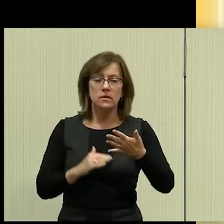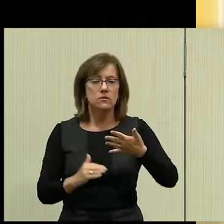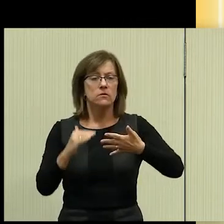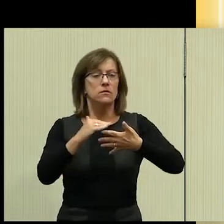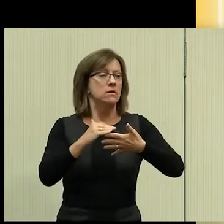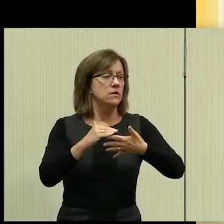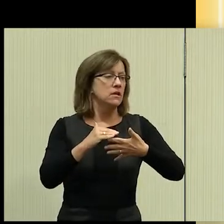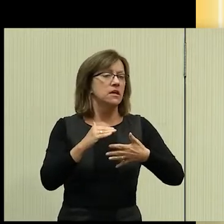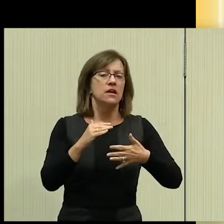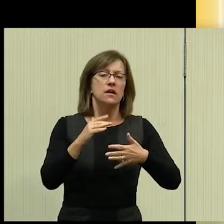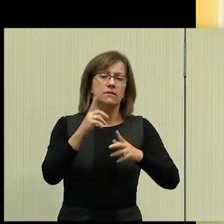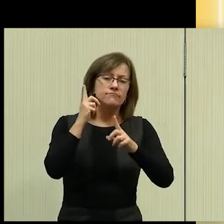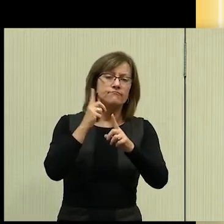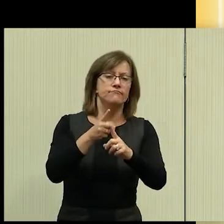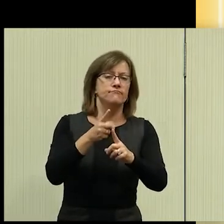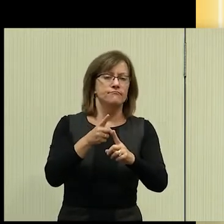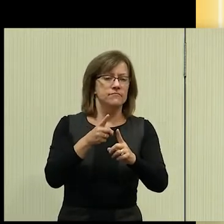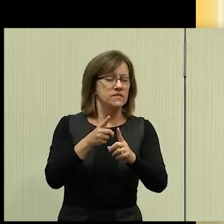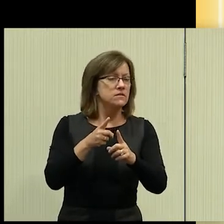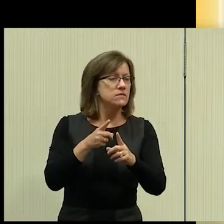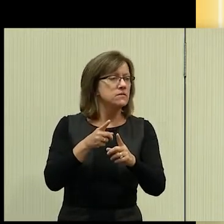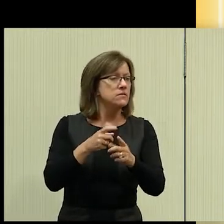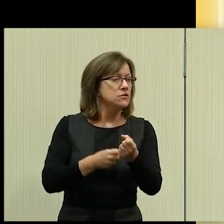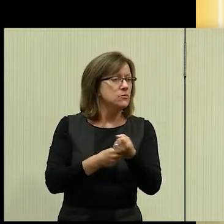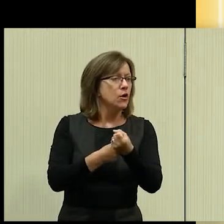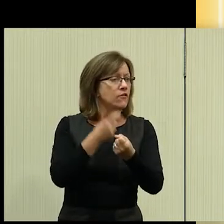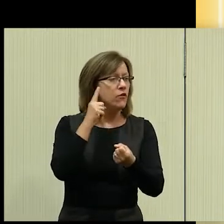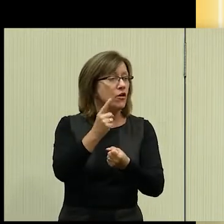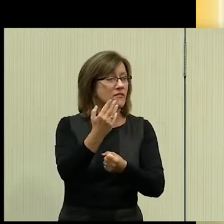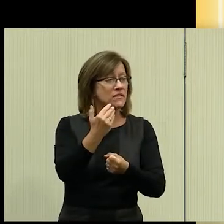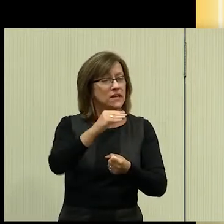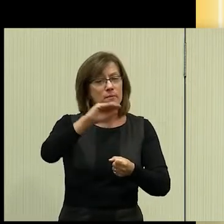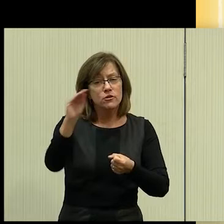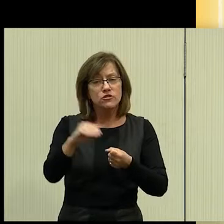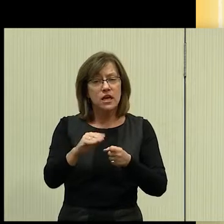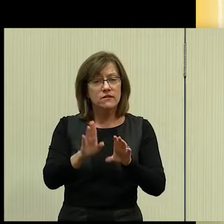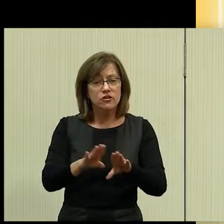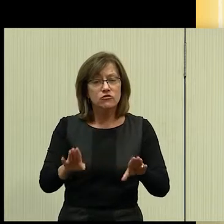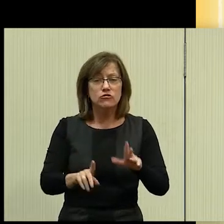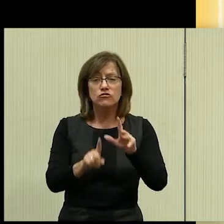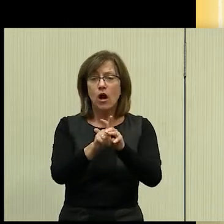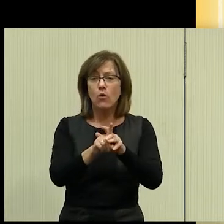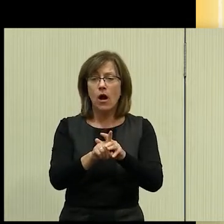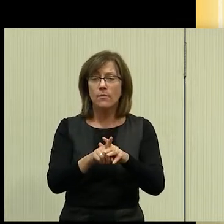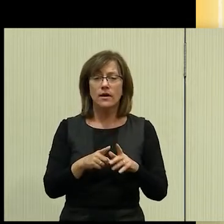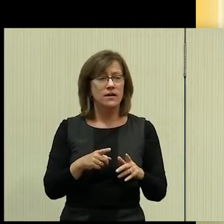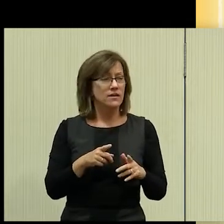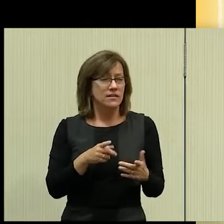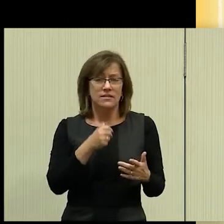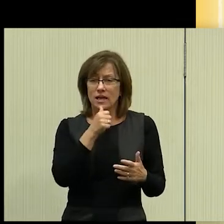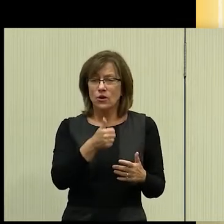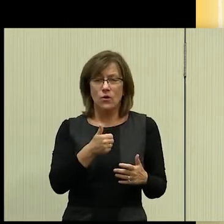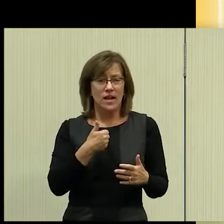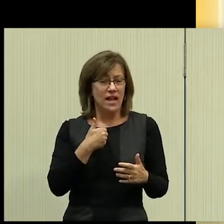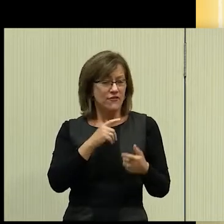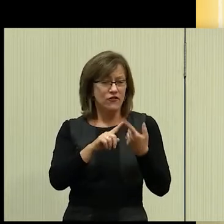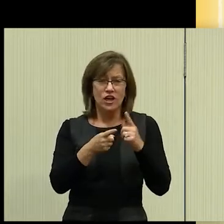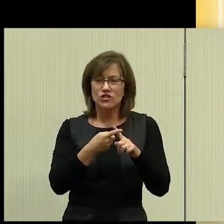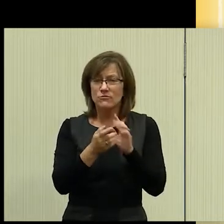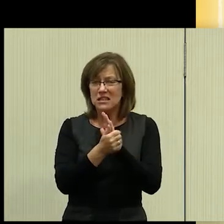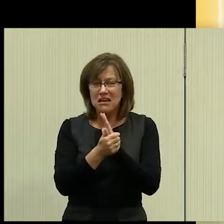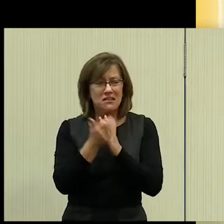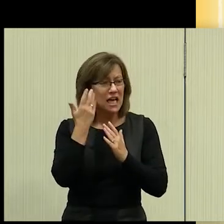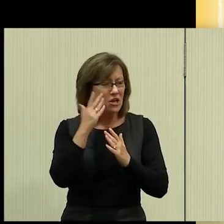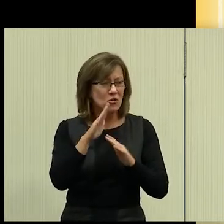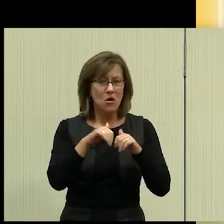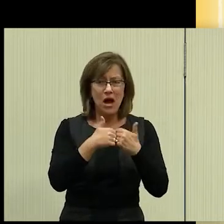targeted supports. So these are for that 15% of children who show up and they don't have friendship skills. They don't really know how to engage